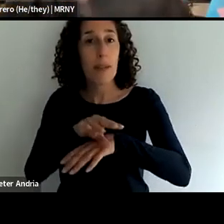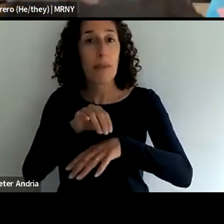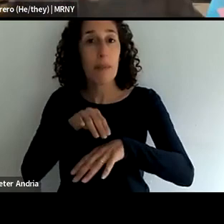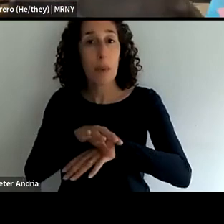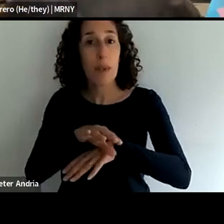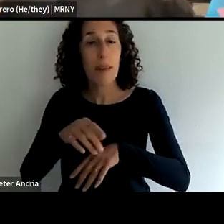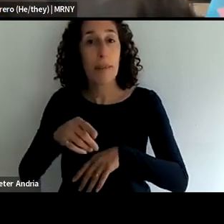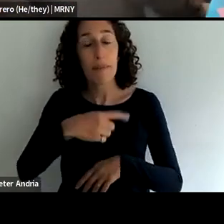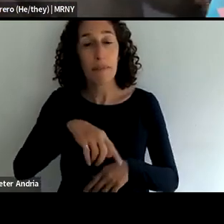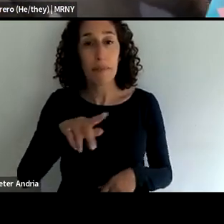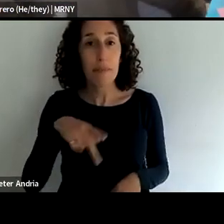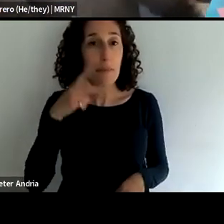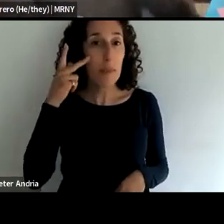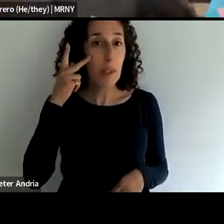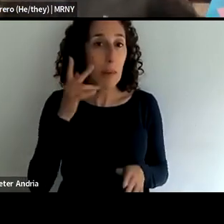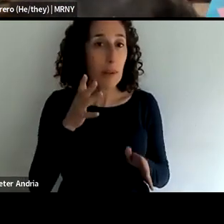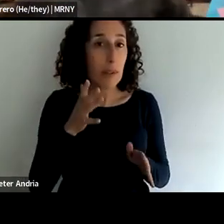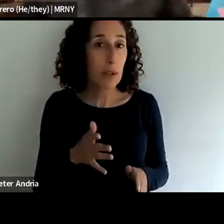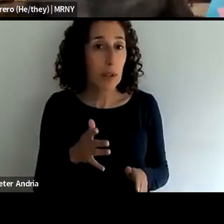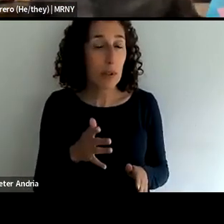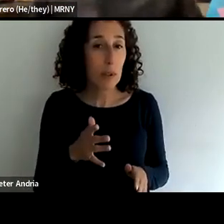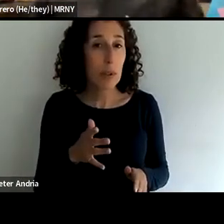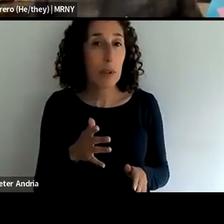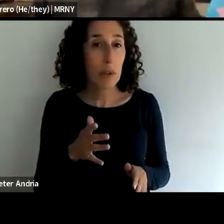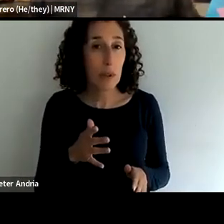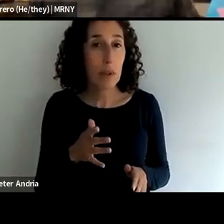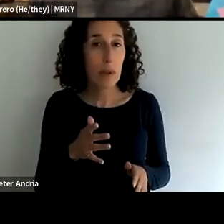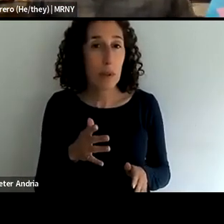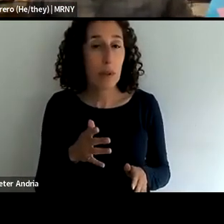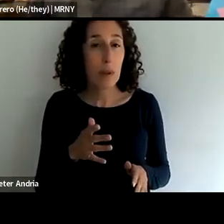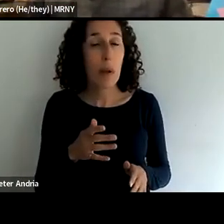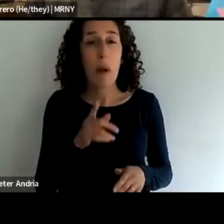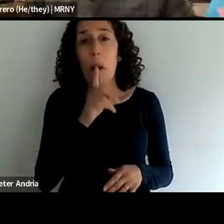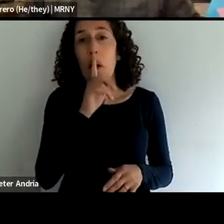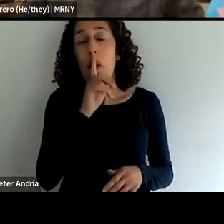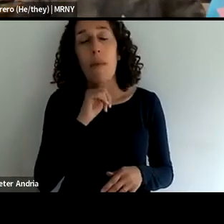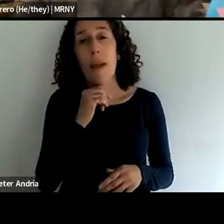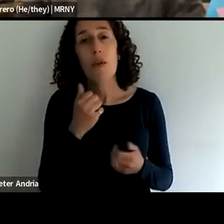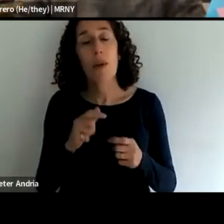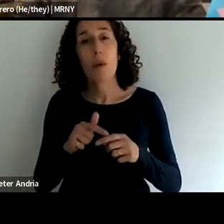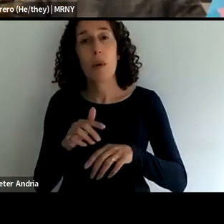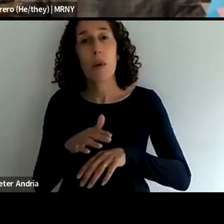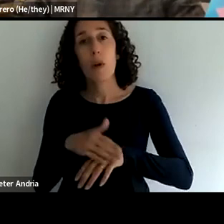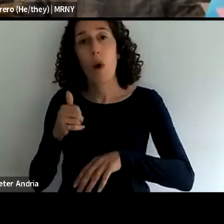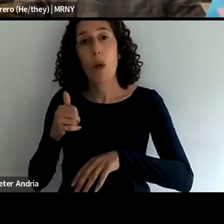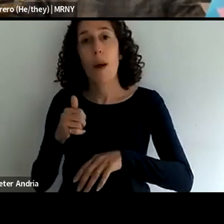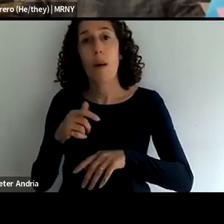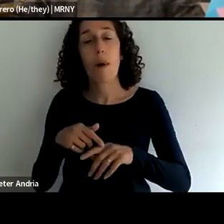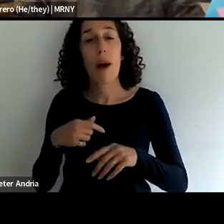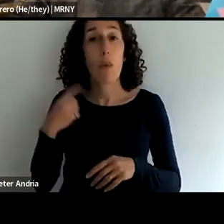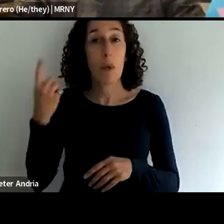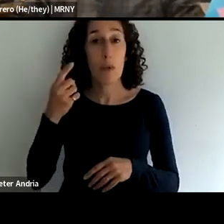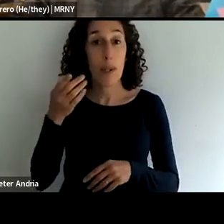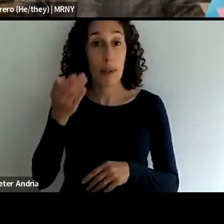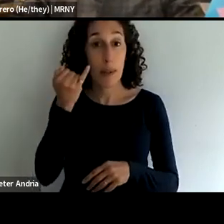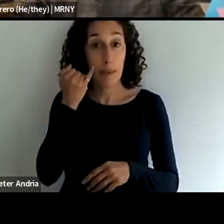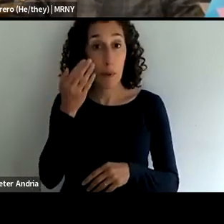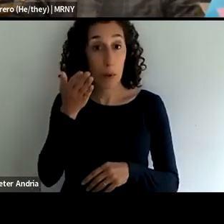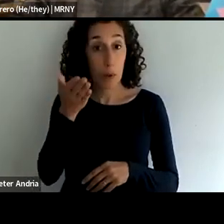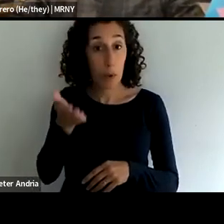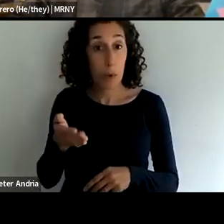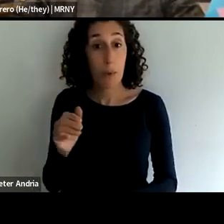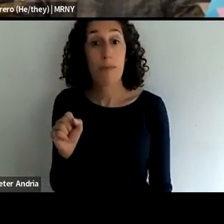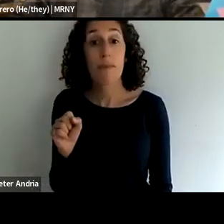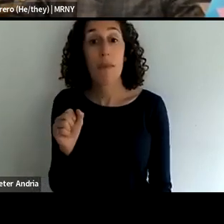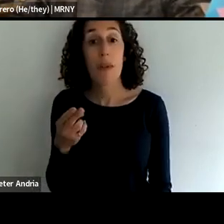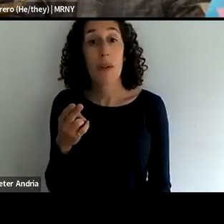is not asking you to call I'm not asking you to name names, like this is not that at all, but do you encounter sometimes something, or Mateo,